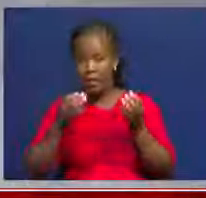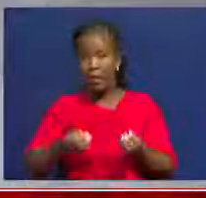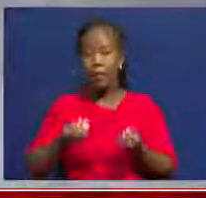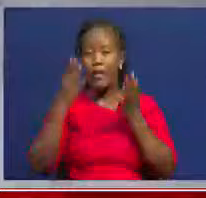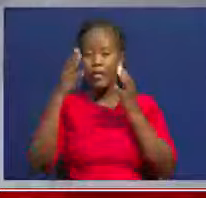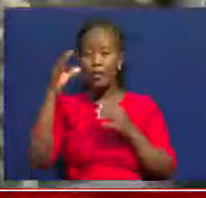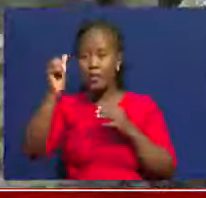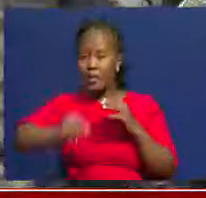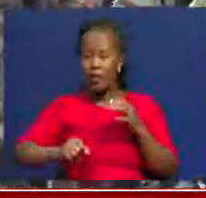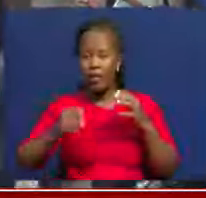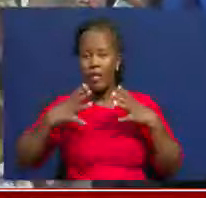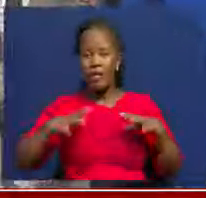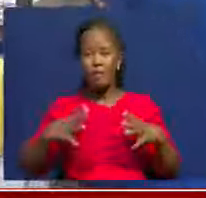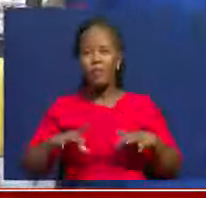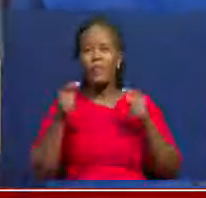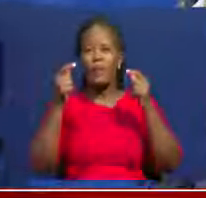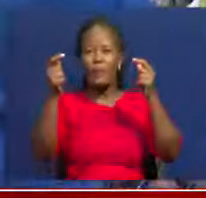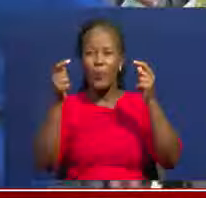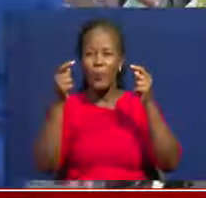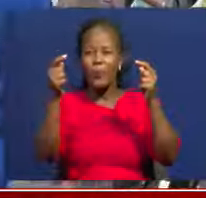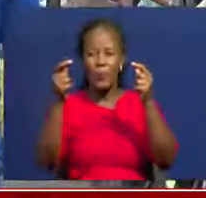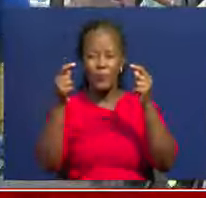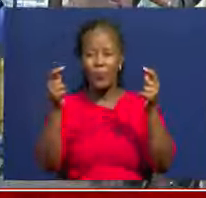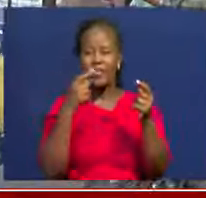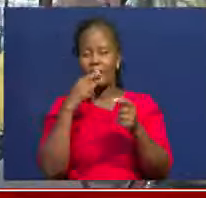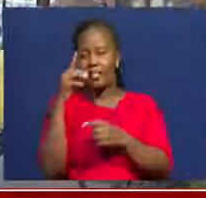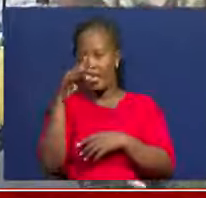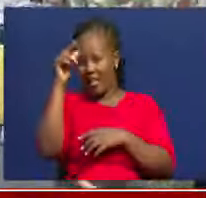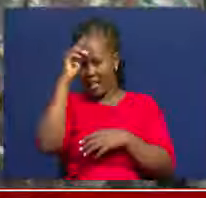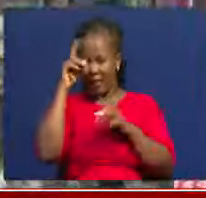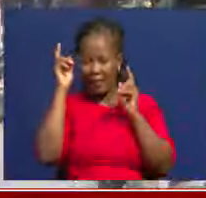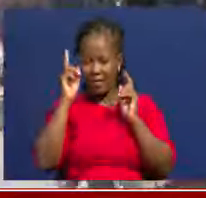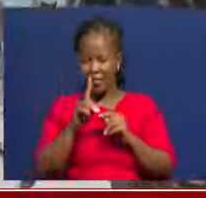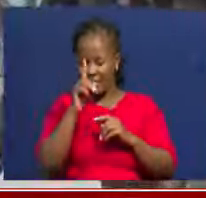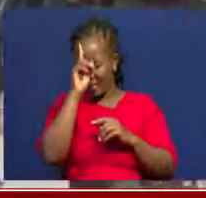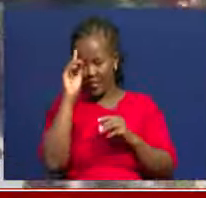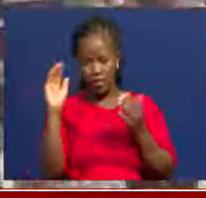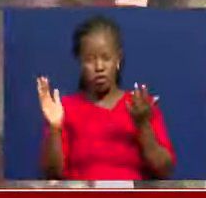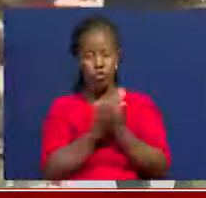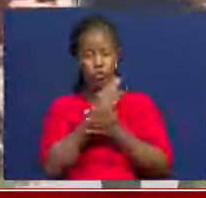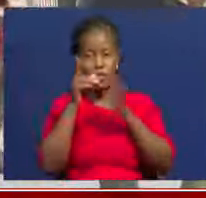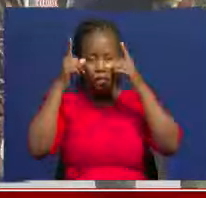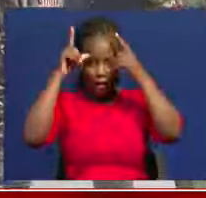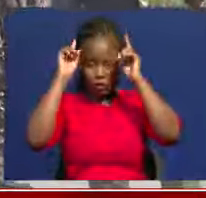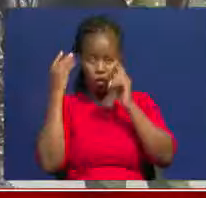as residents called on the government to demonstrate seriousness in handling banditry.